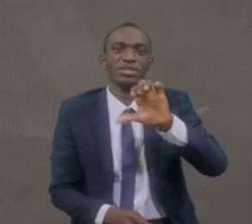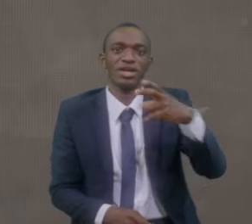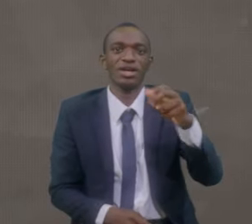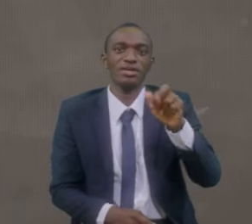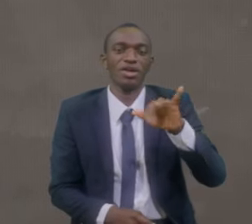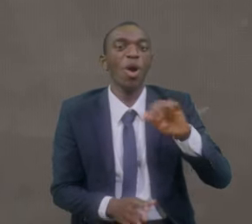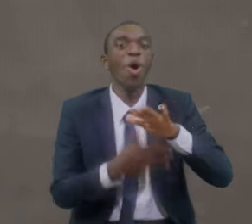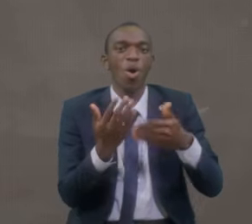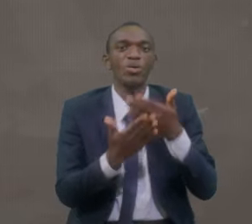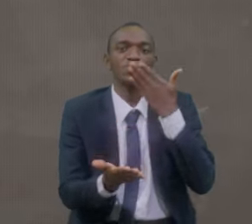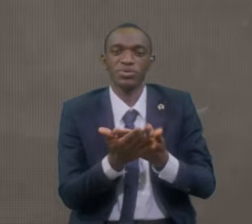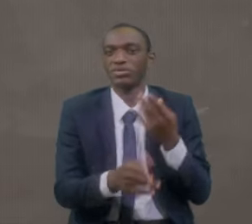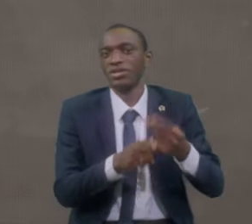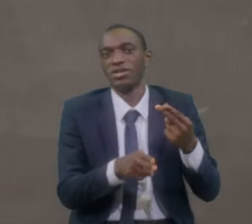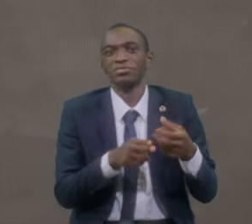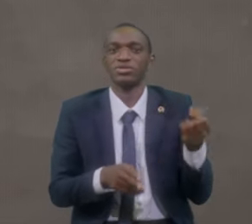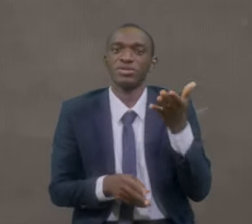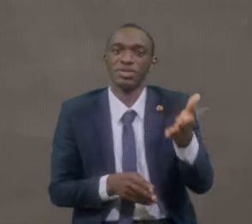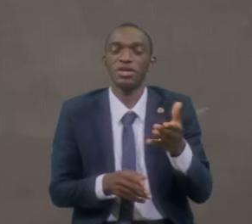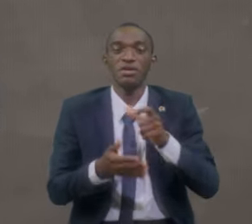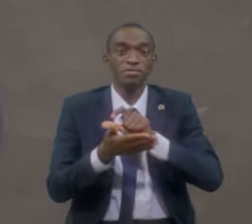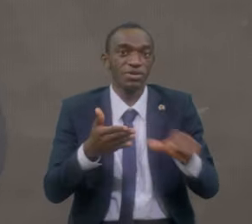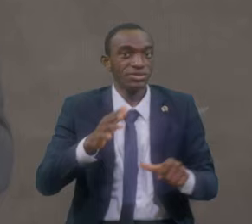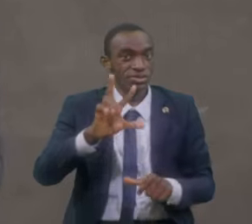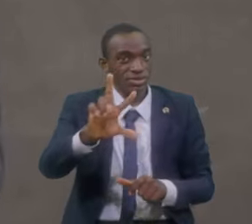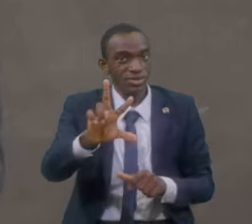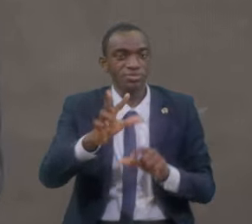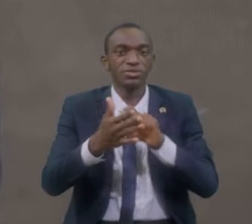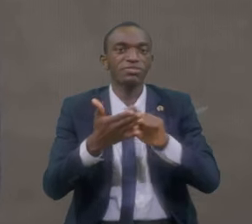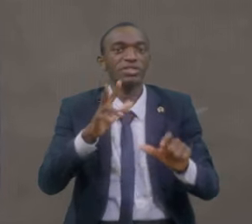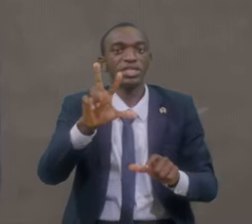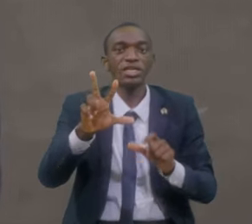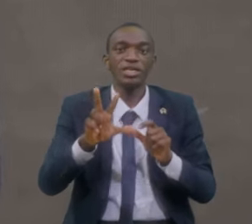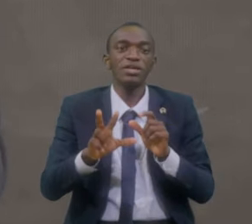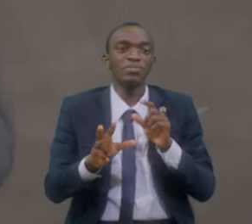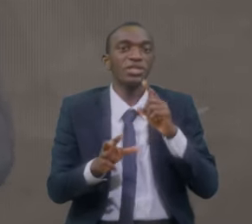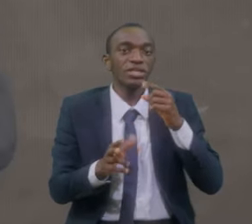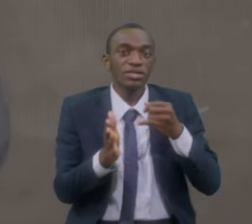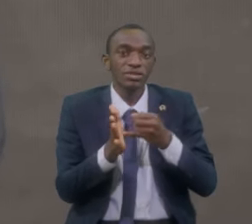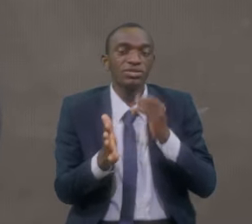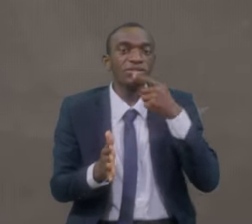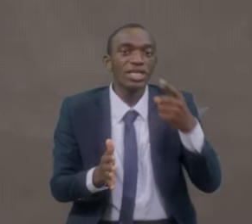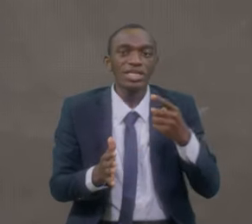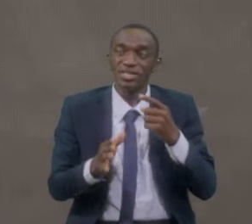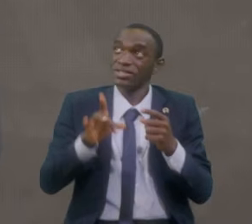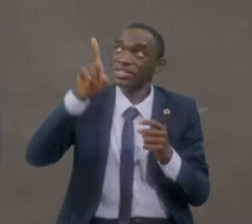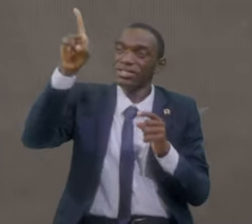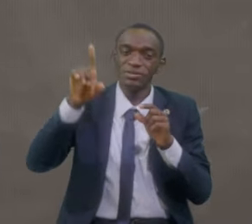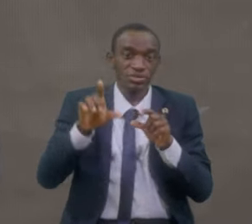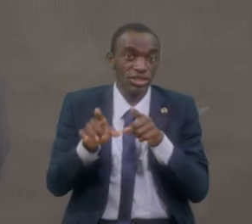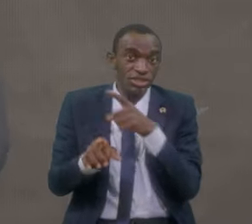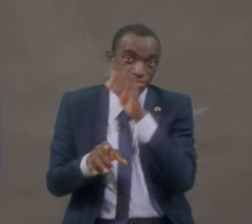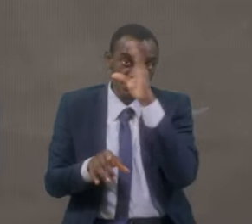verse 3. In verse 3 it says, and he did that which was right in